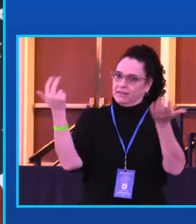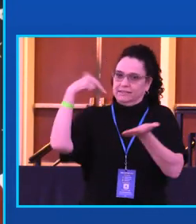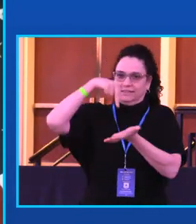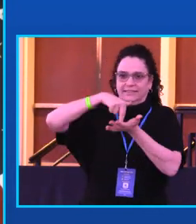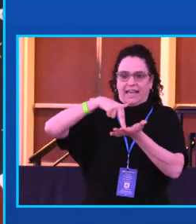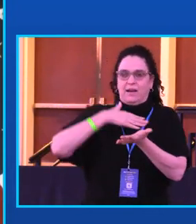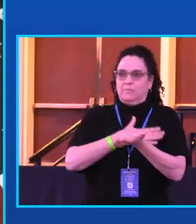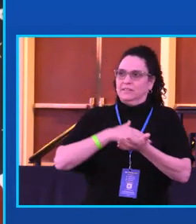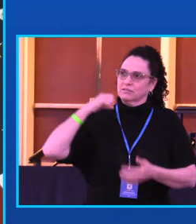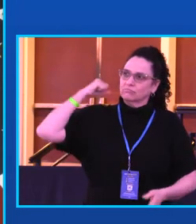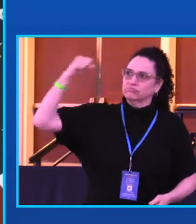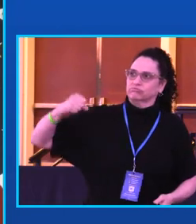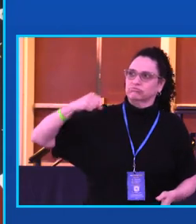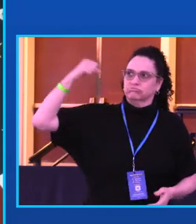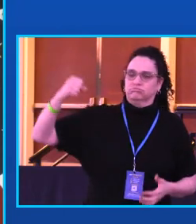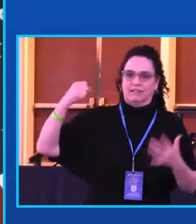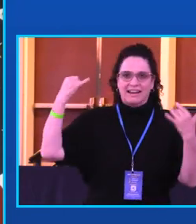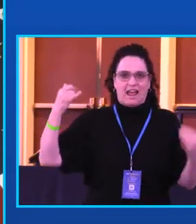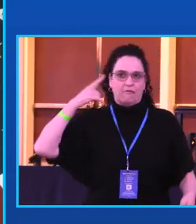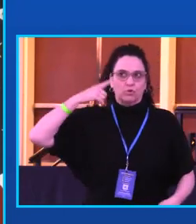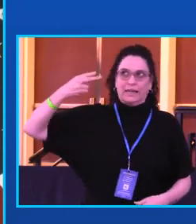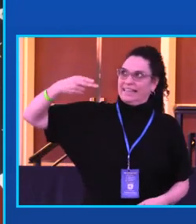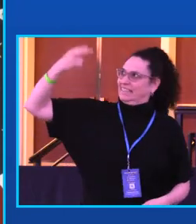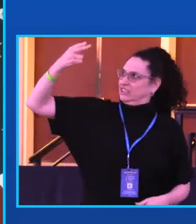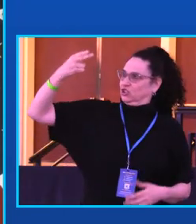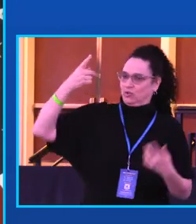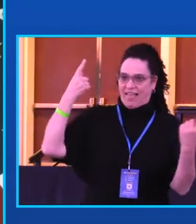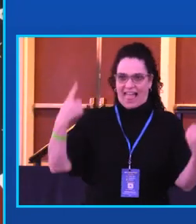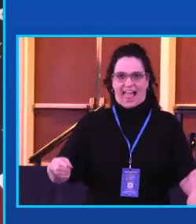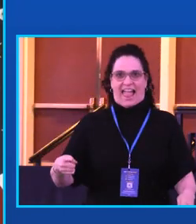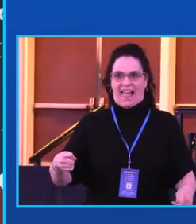Make some noise for this history-making,